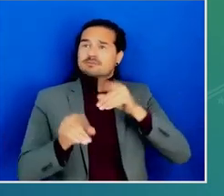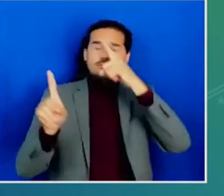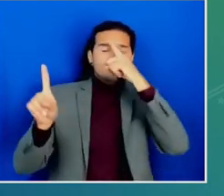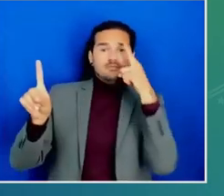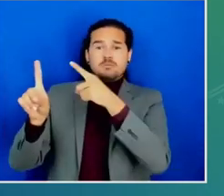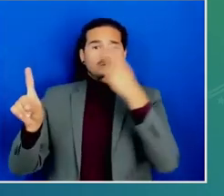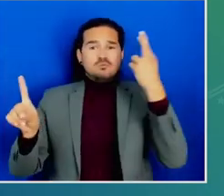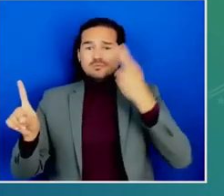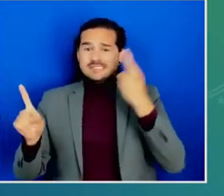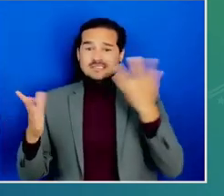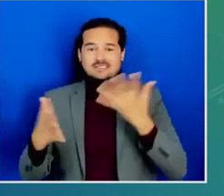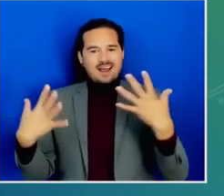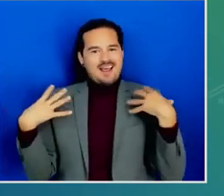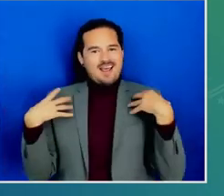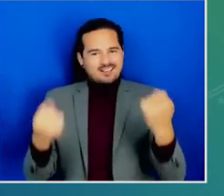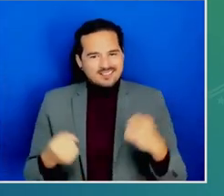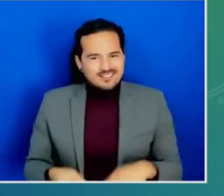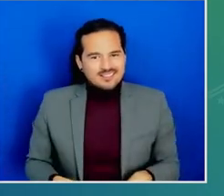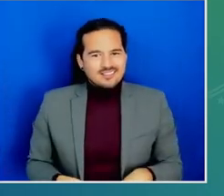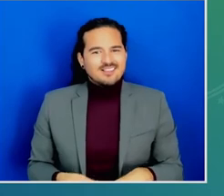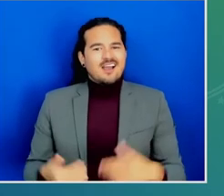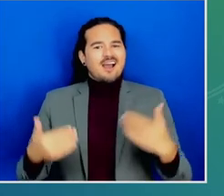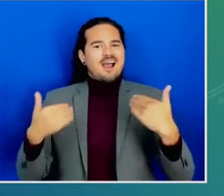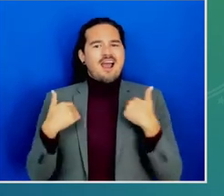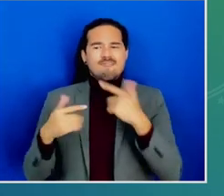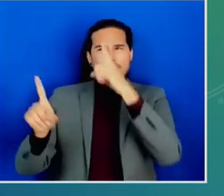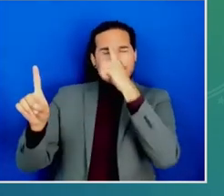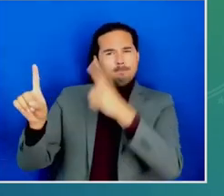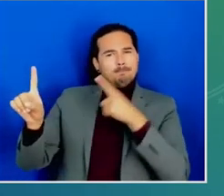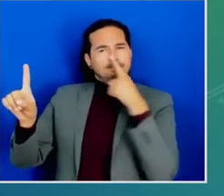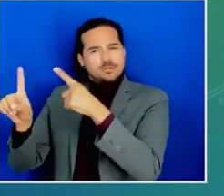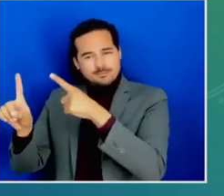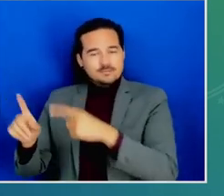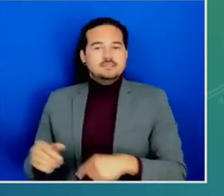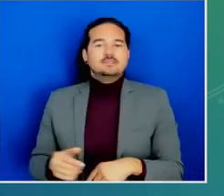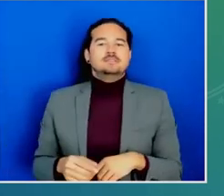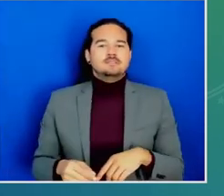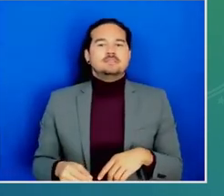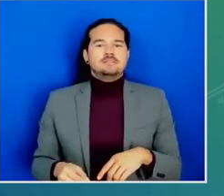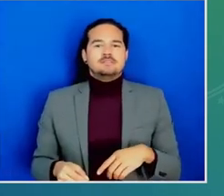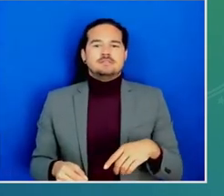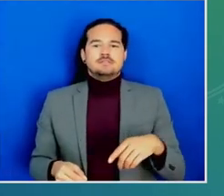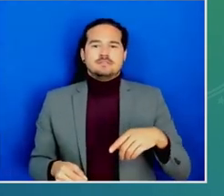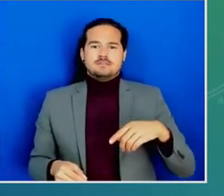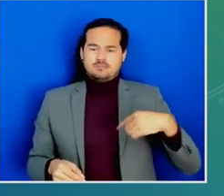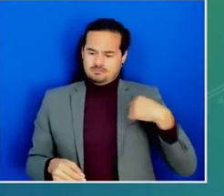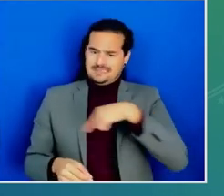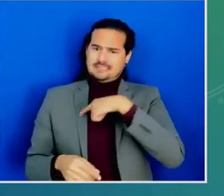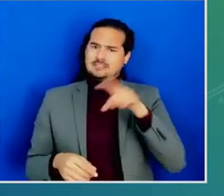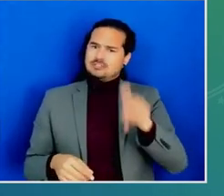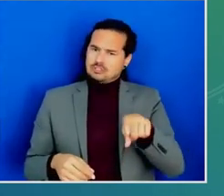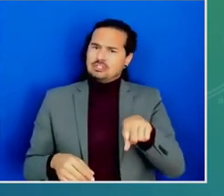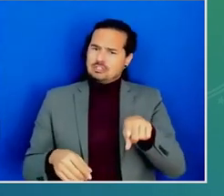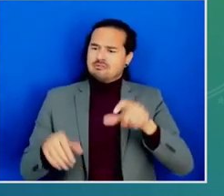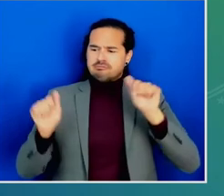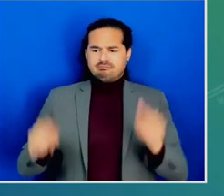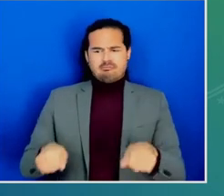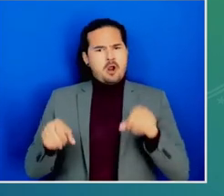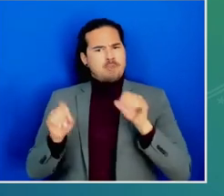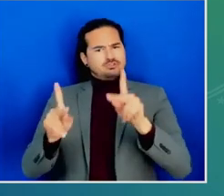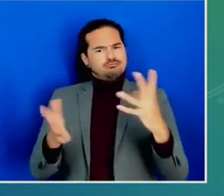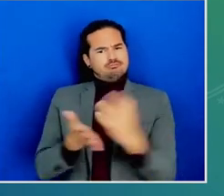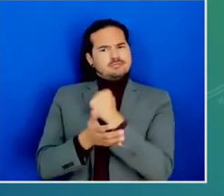purpose, to be able to give back, that is how our parents taught us to